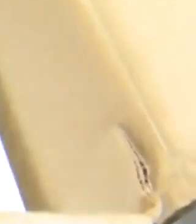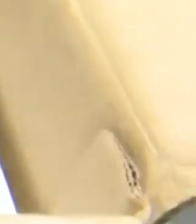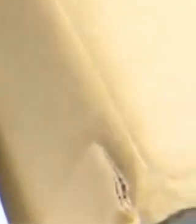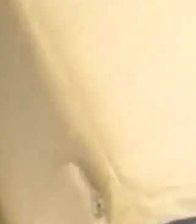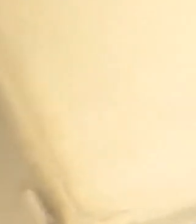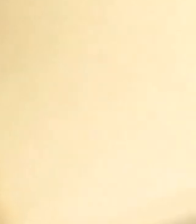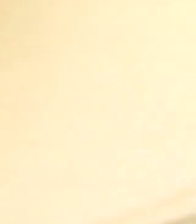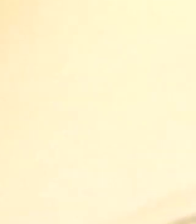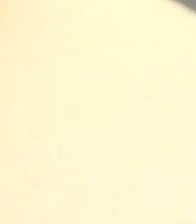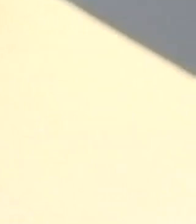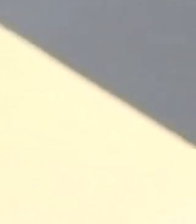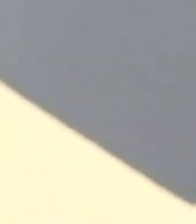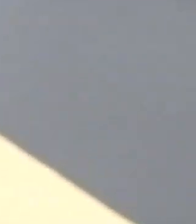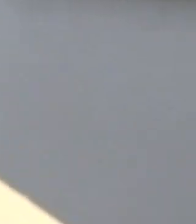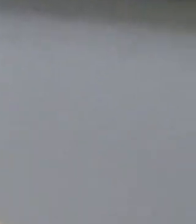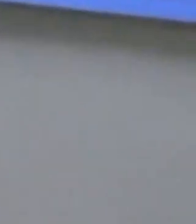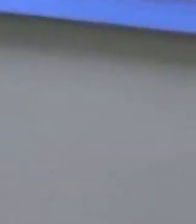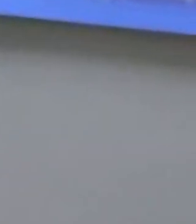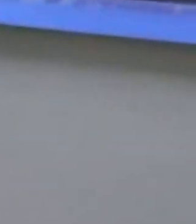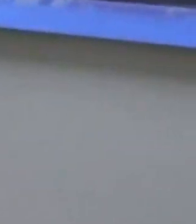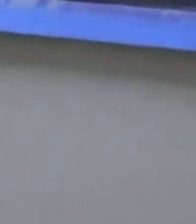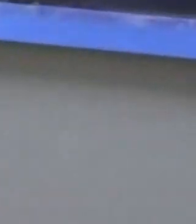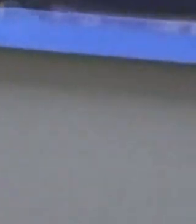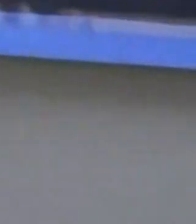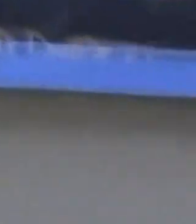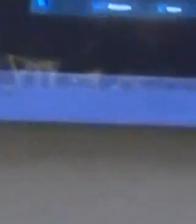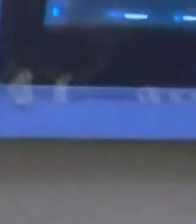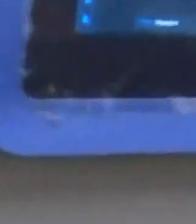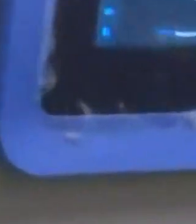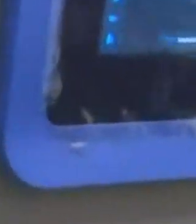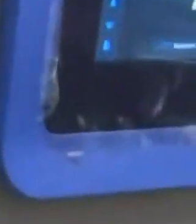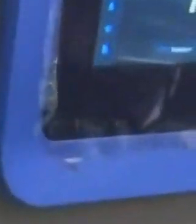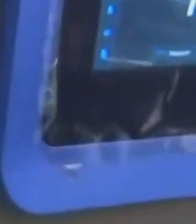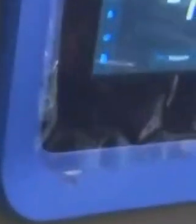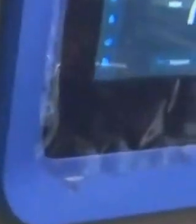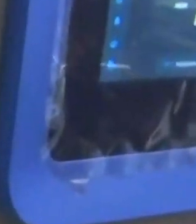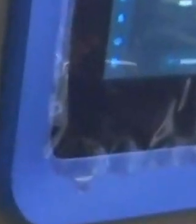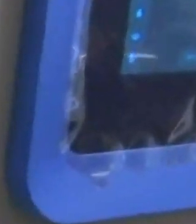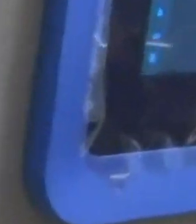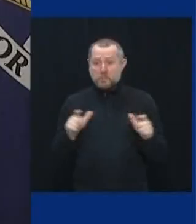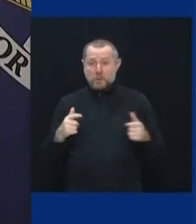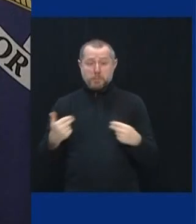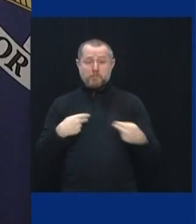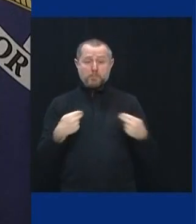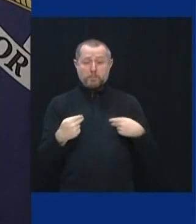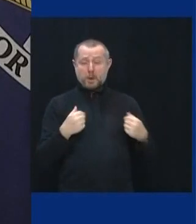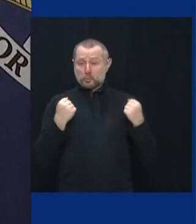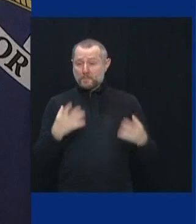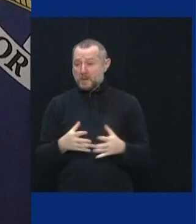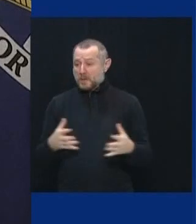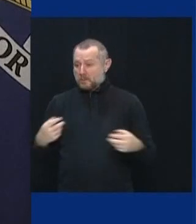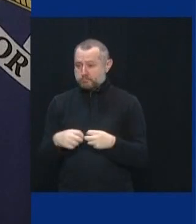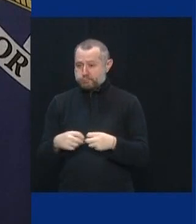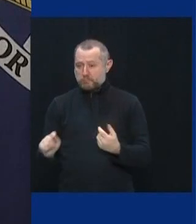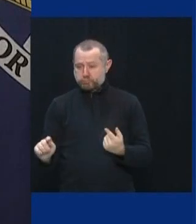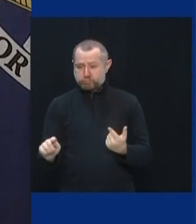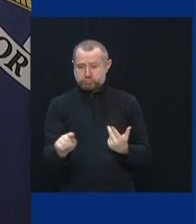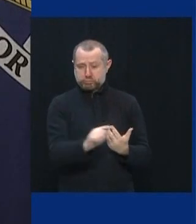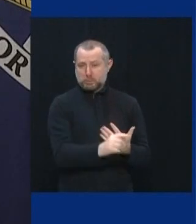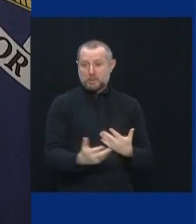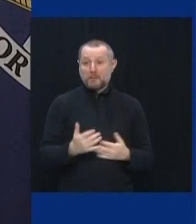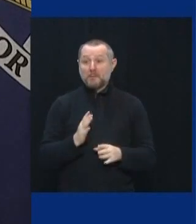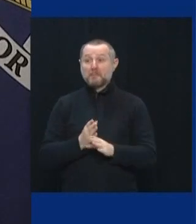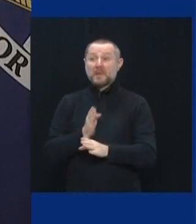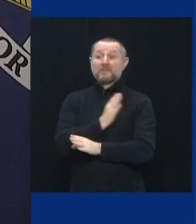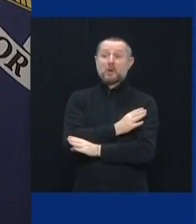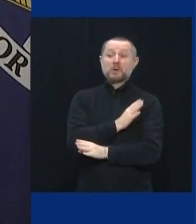asked about this during his press conference Tuesday. He said he talked with the new CDC director. The prior CDC